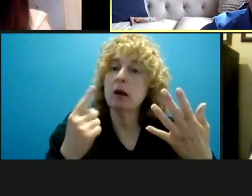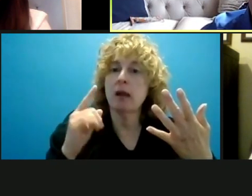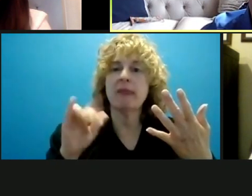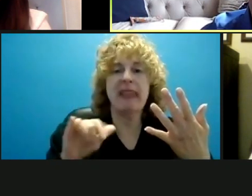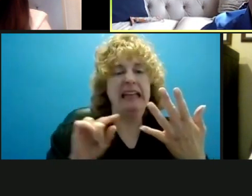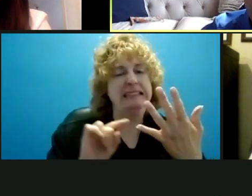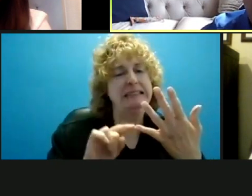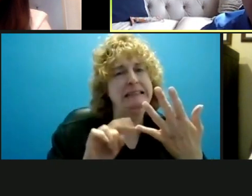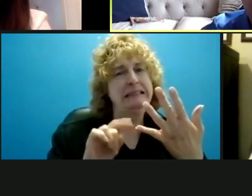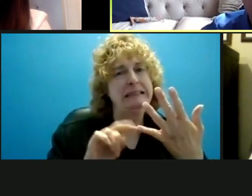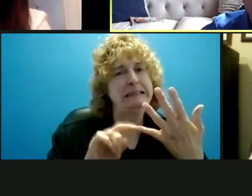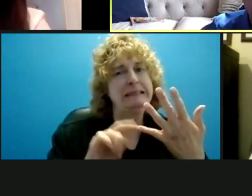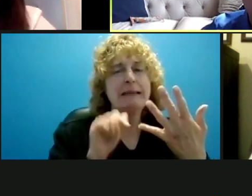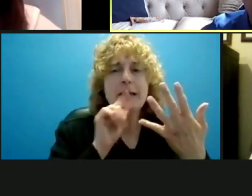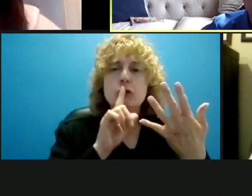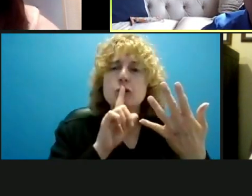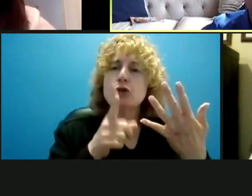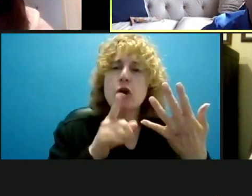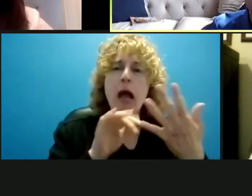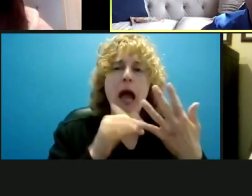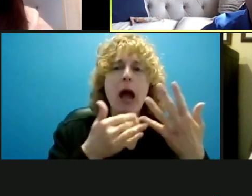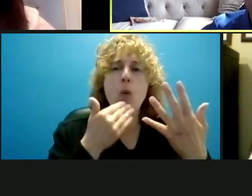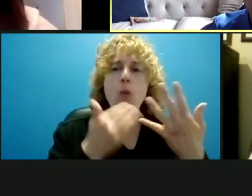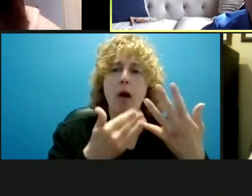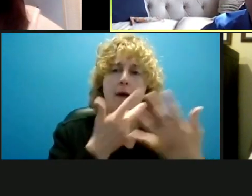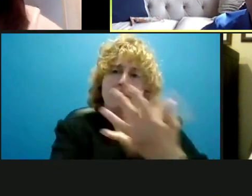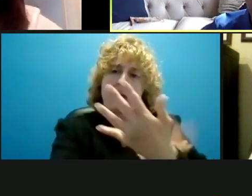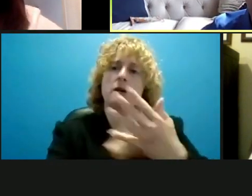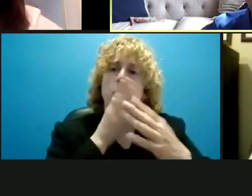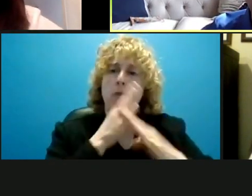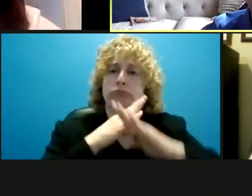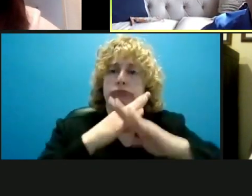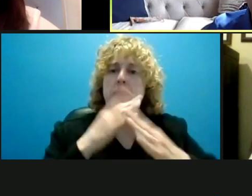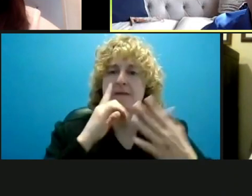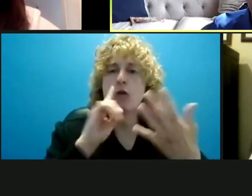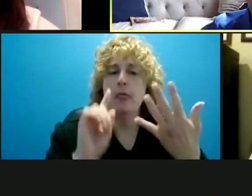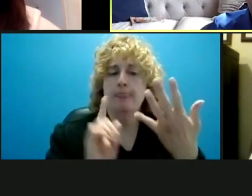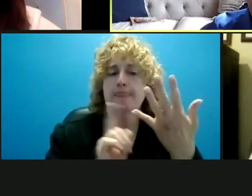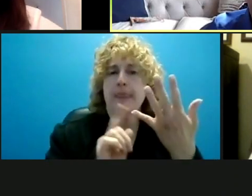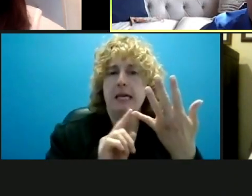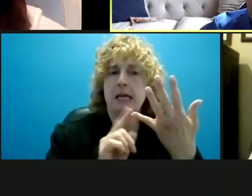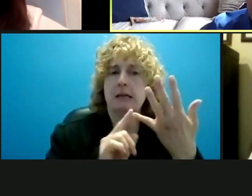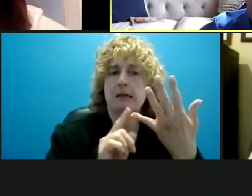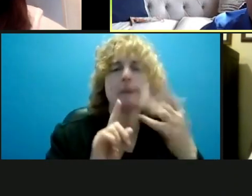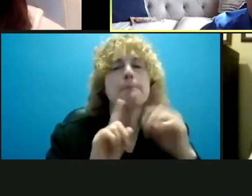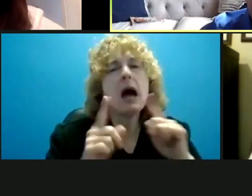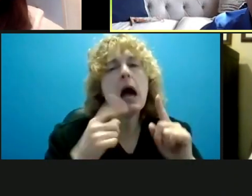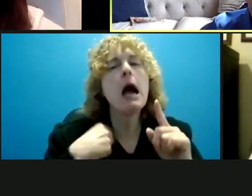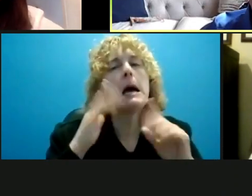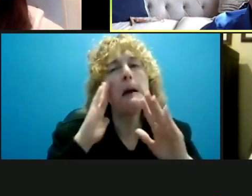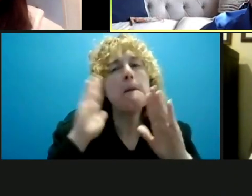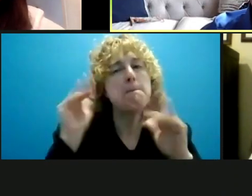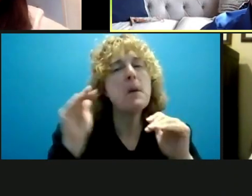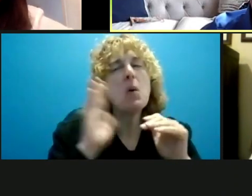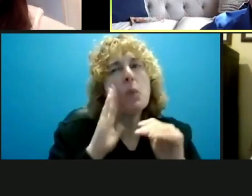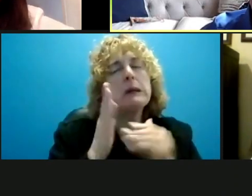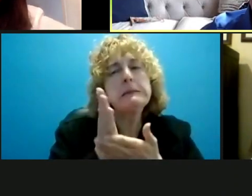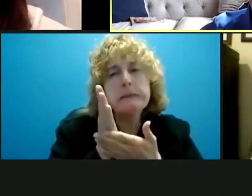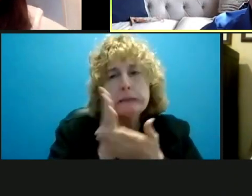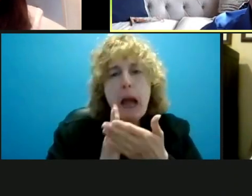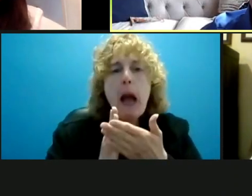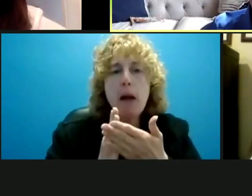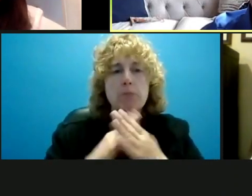not sure how well the vaccines are going to work against it, but I do expect they're going to have some activity. And that takes care of all the variants that